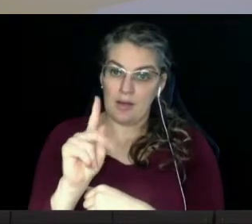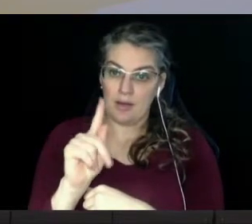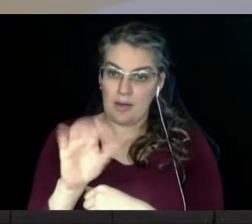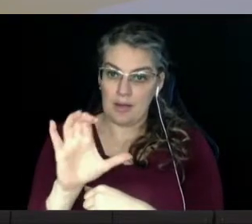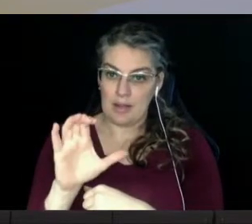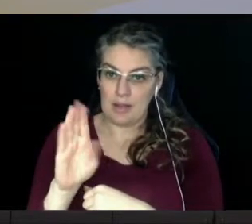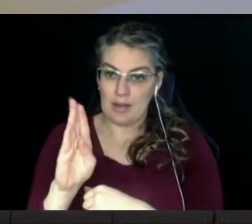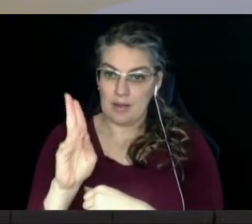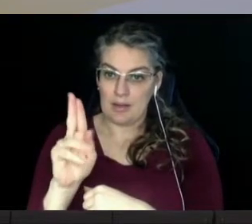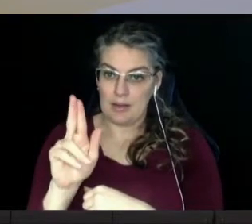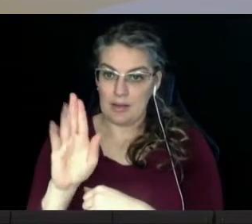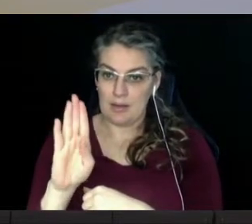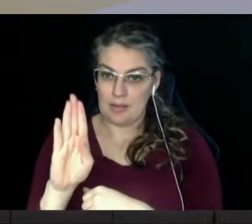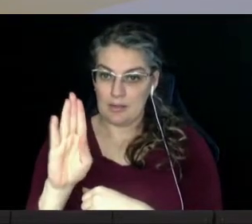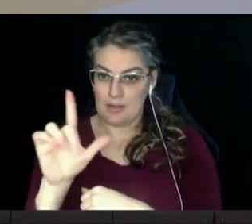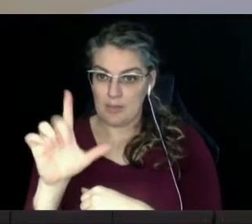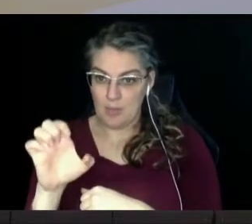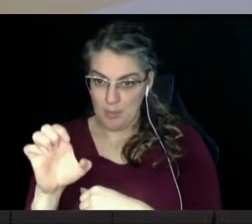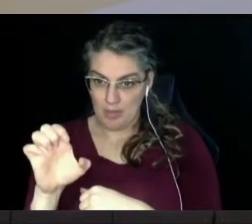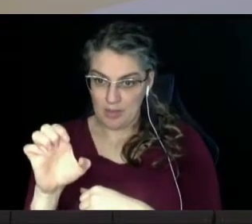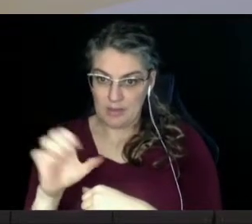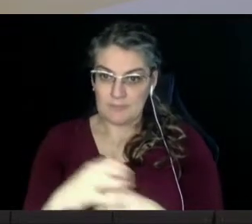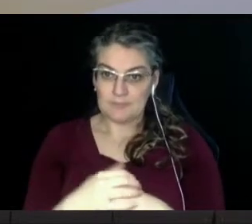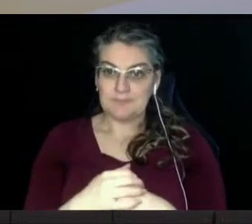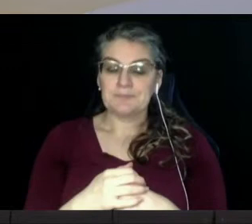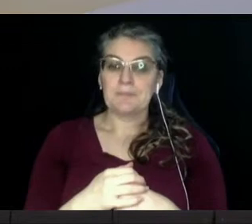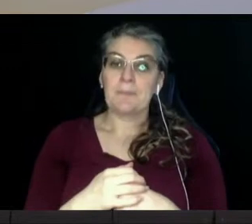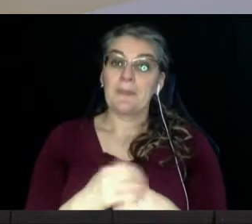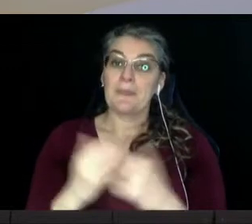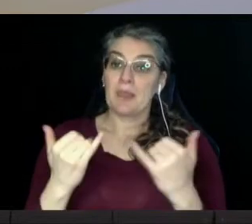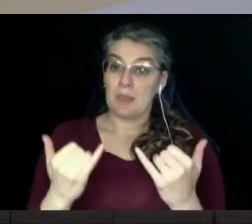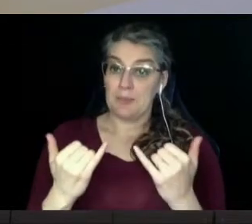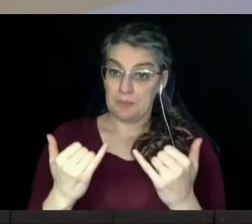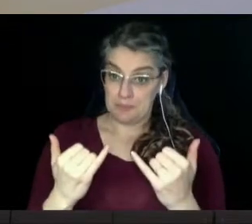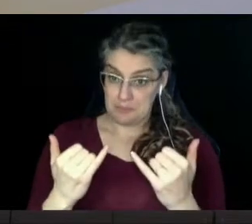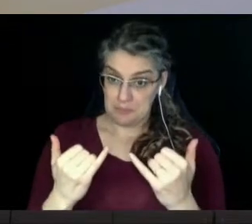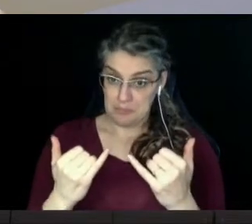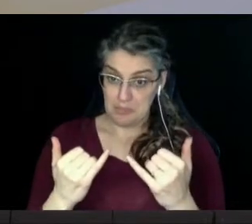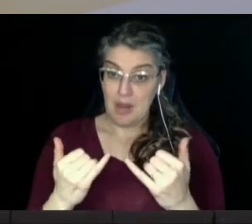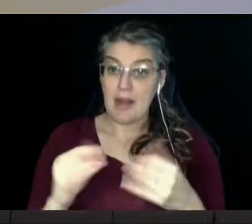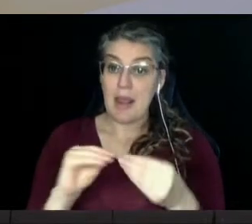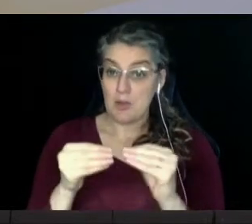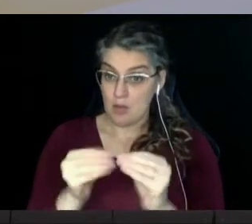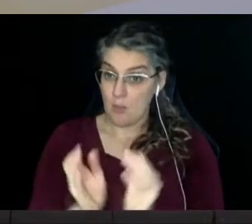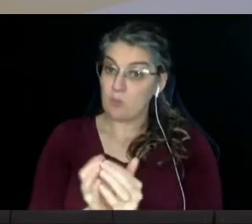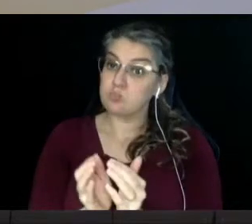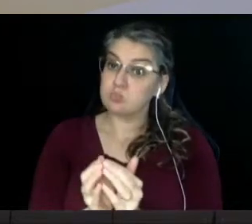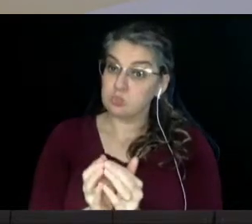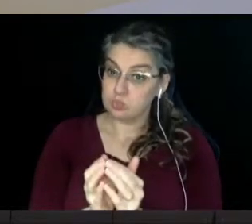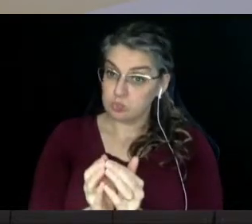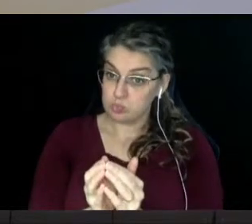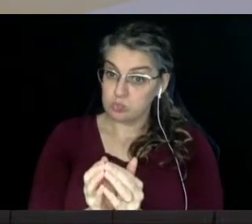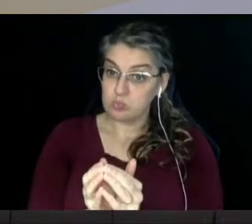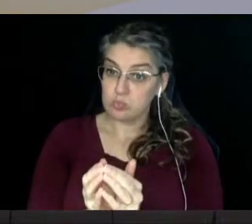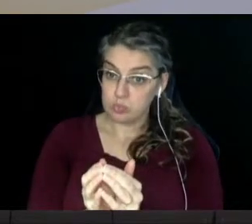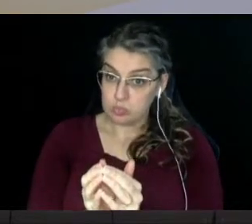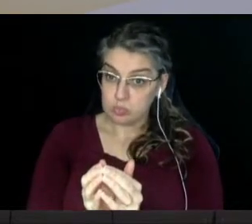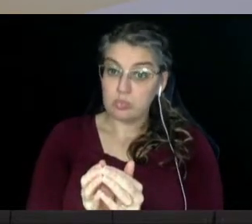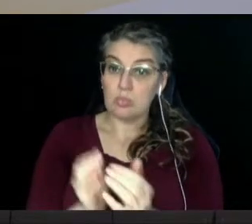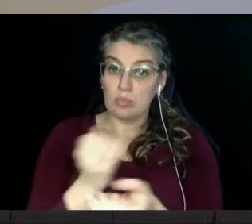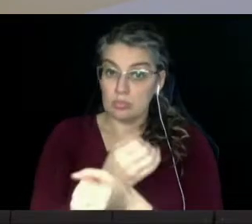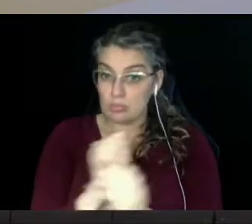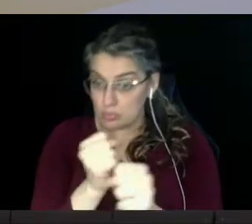for the Atlantic bubble. Overall low case counts in the region and containment of outbreaks, and specifically the number of cases